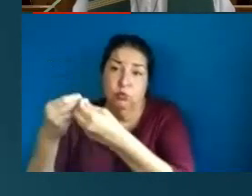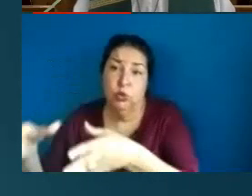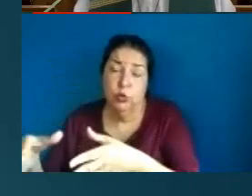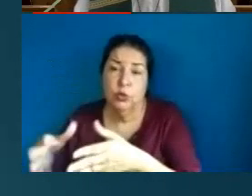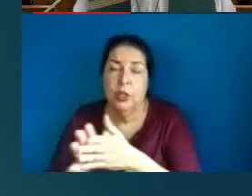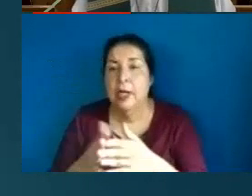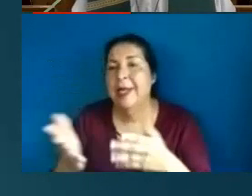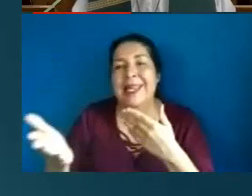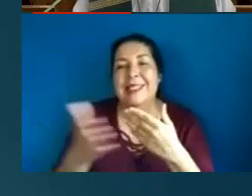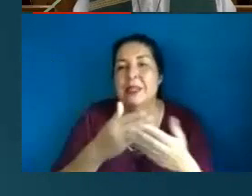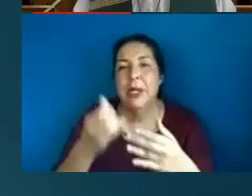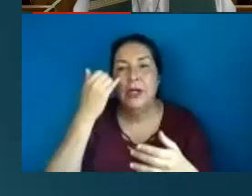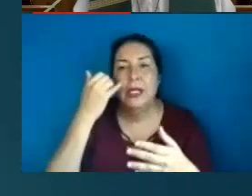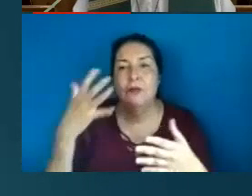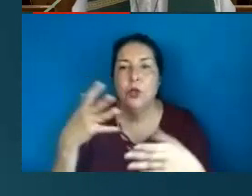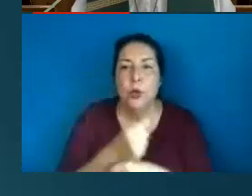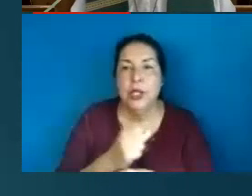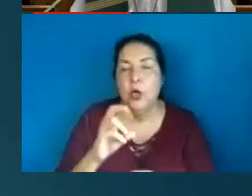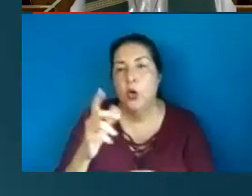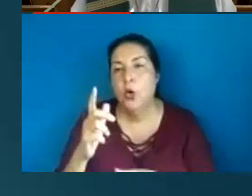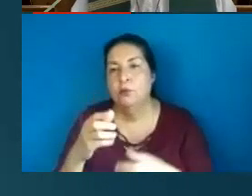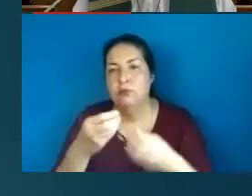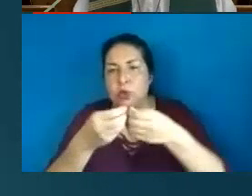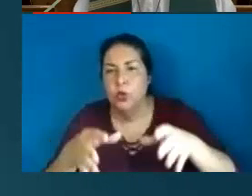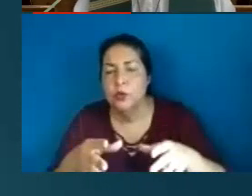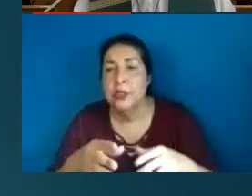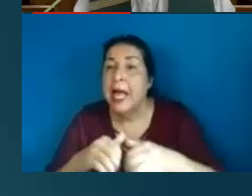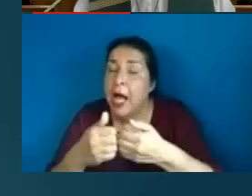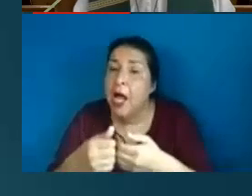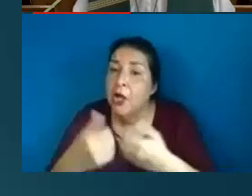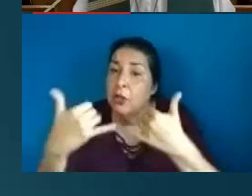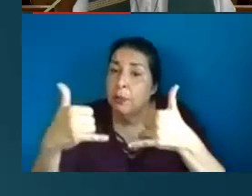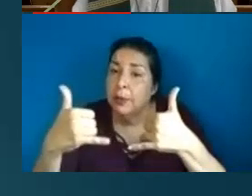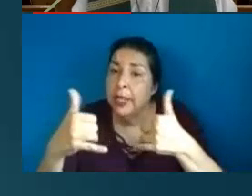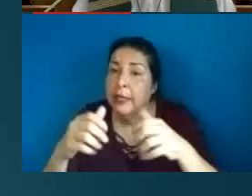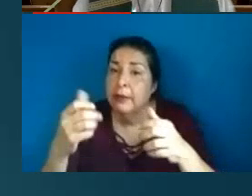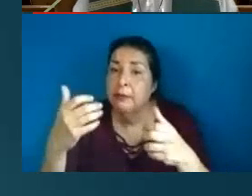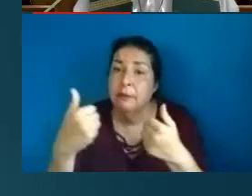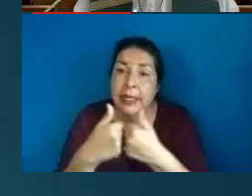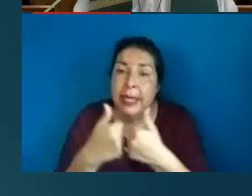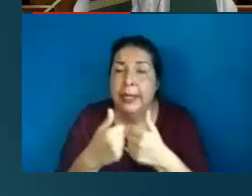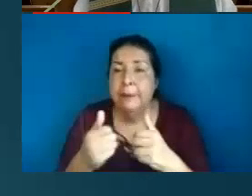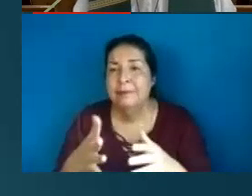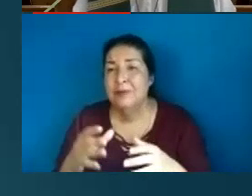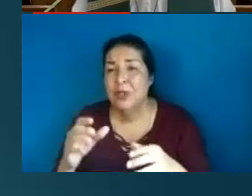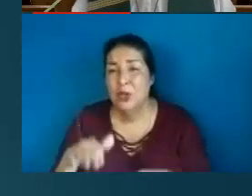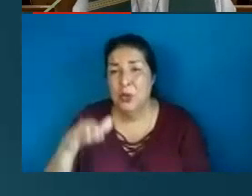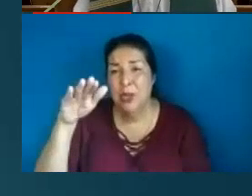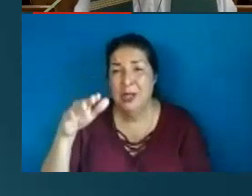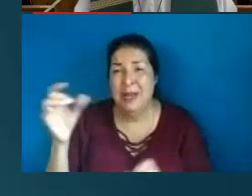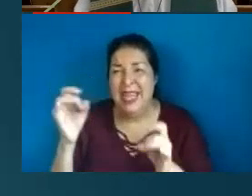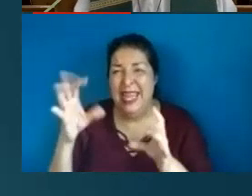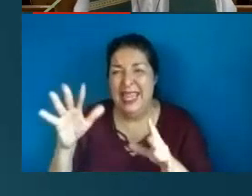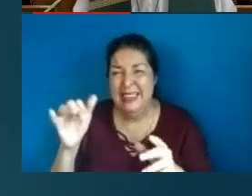matter whether you win or lose, it's all about how you play the game." Growing up, I hated that